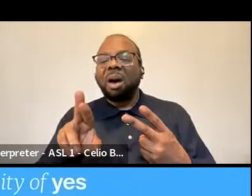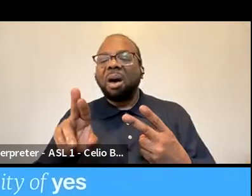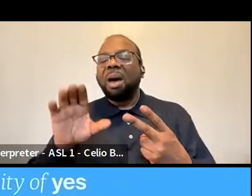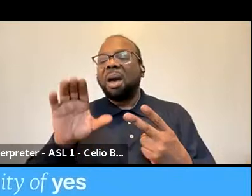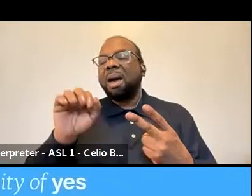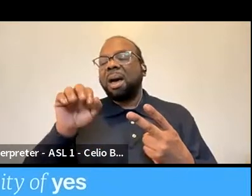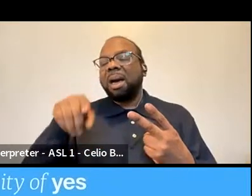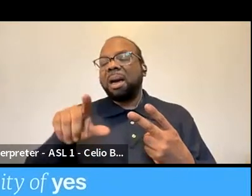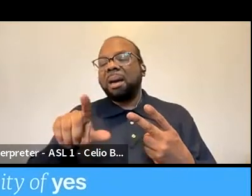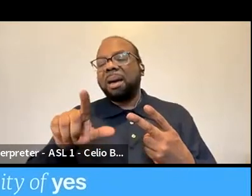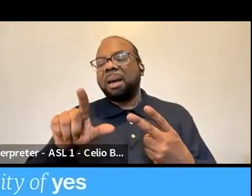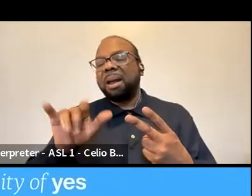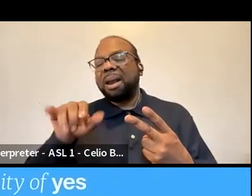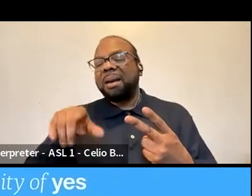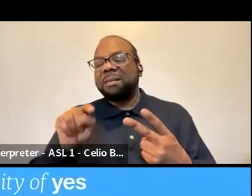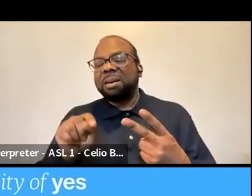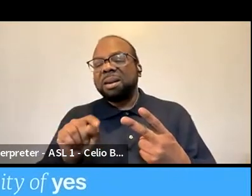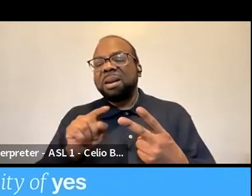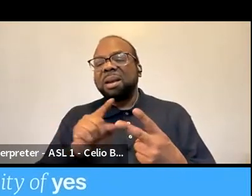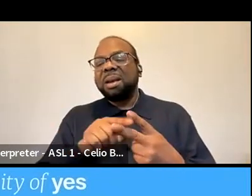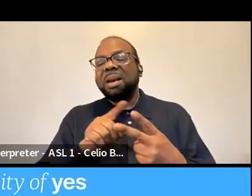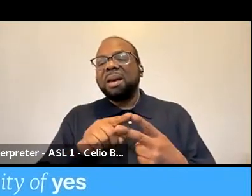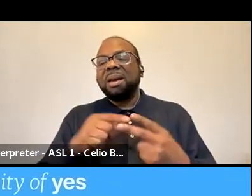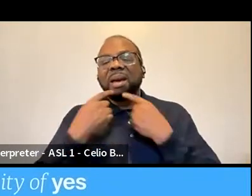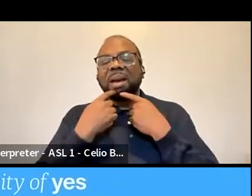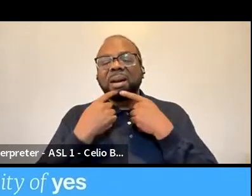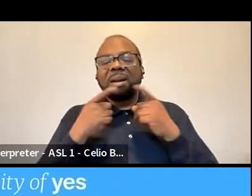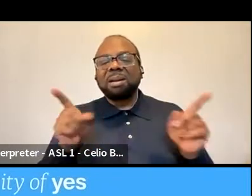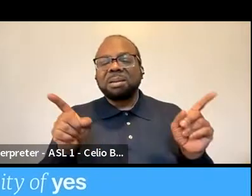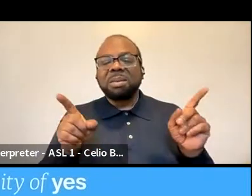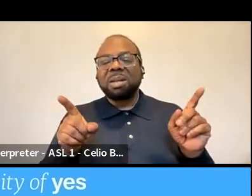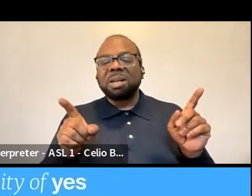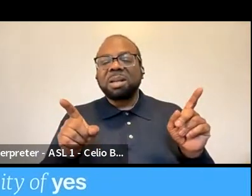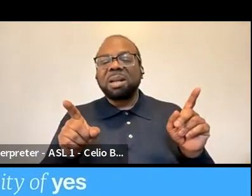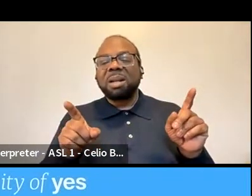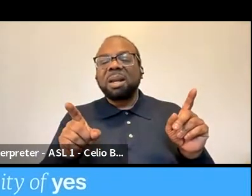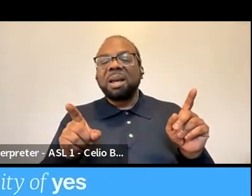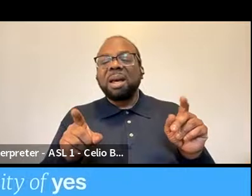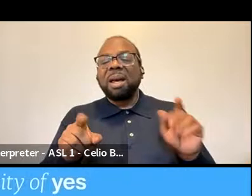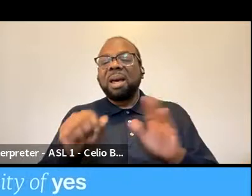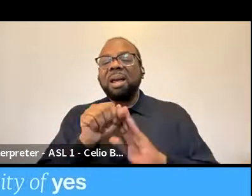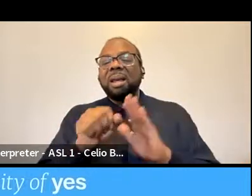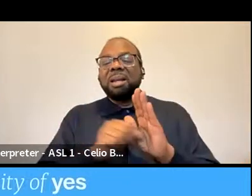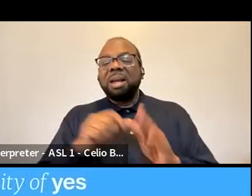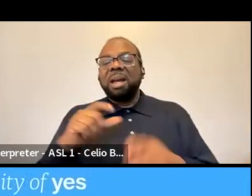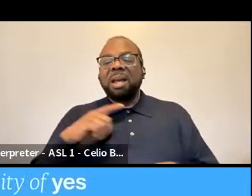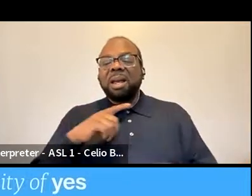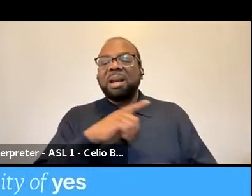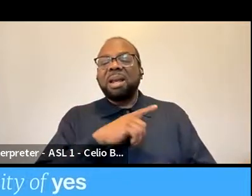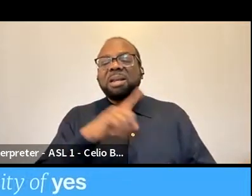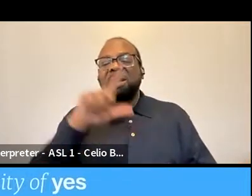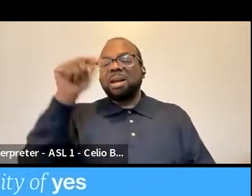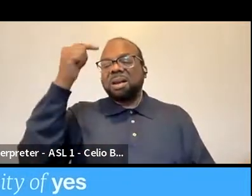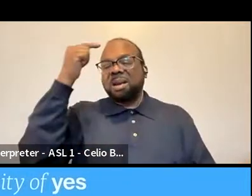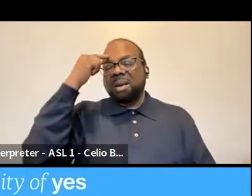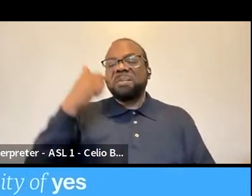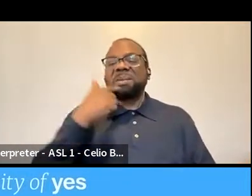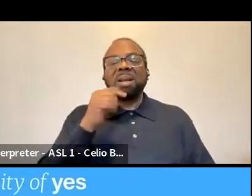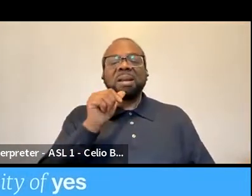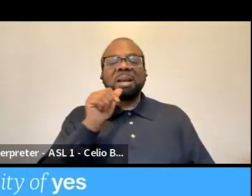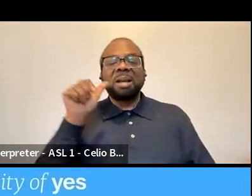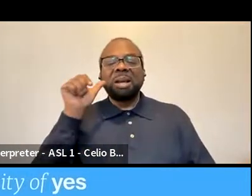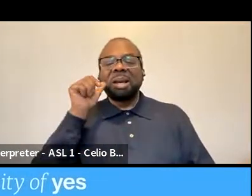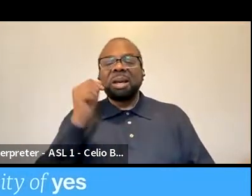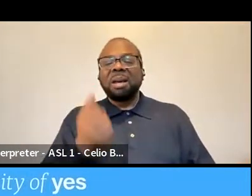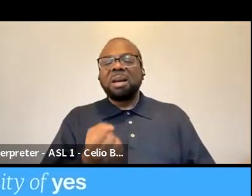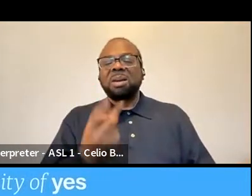If I understand correctly, the announcement that the state legislature and the governor made yesterday, the